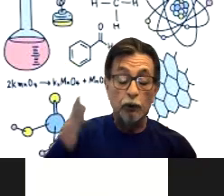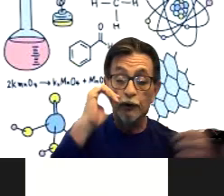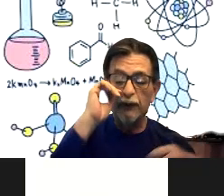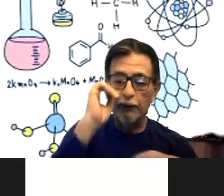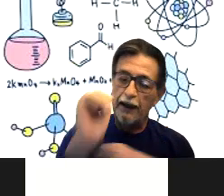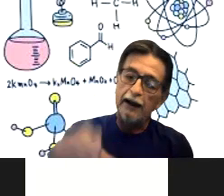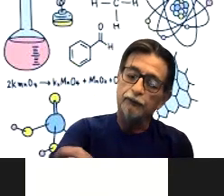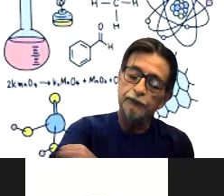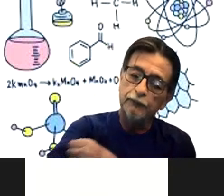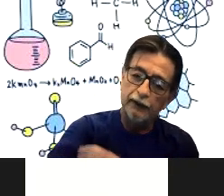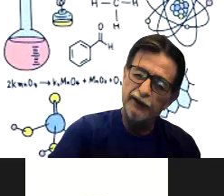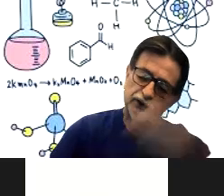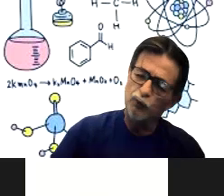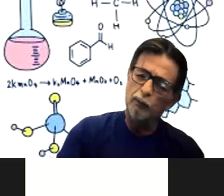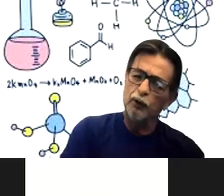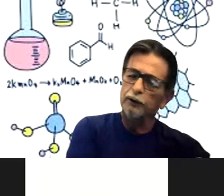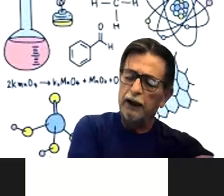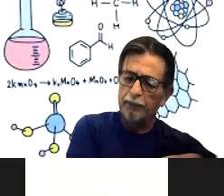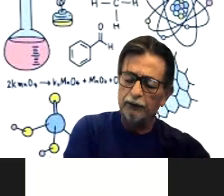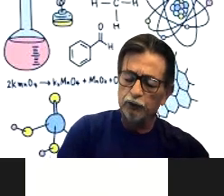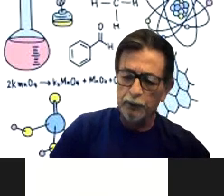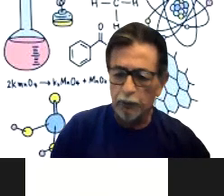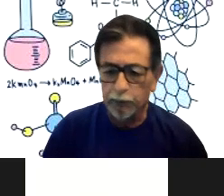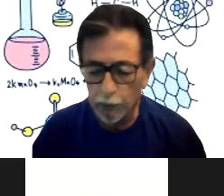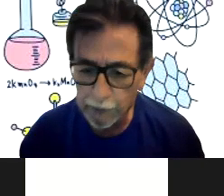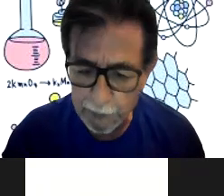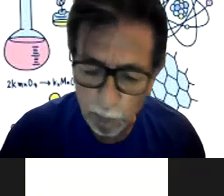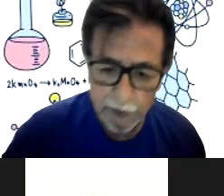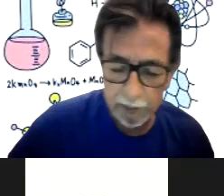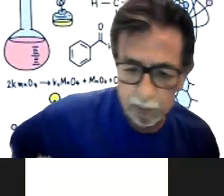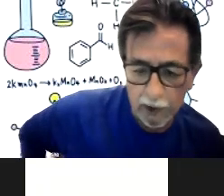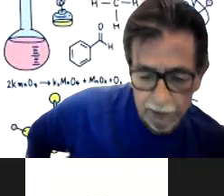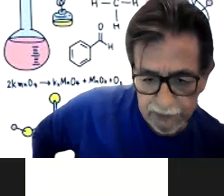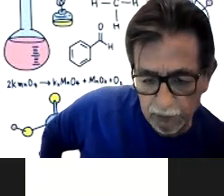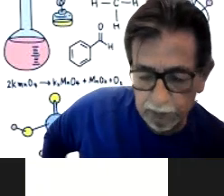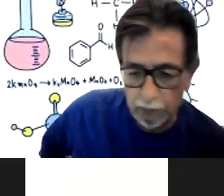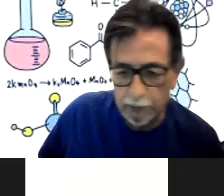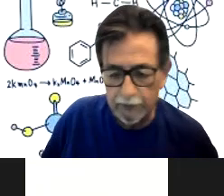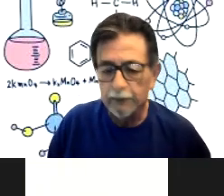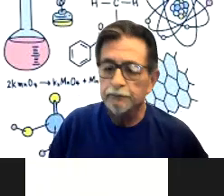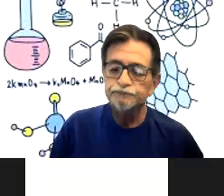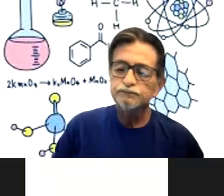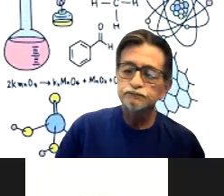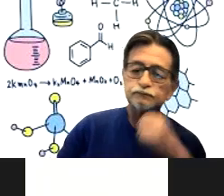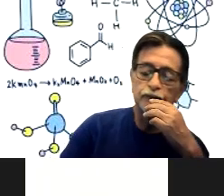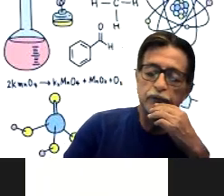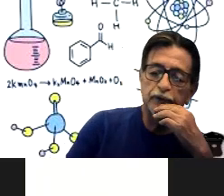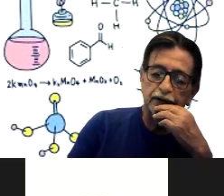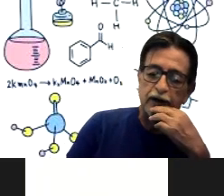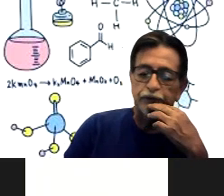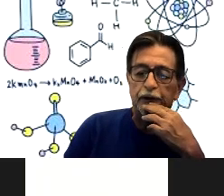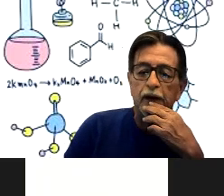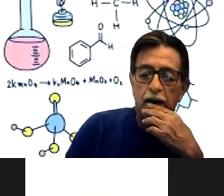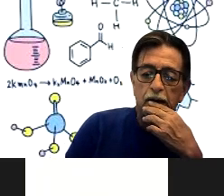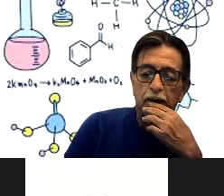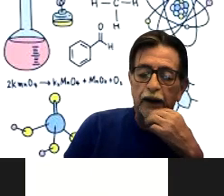The most polar thing we have. I think there's one more compound a little bit more polar than water, but water is the most polar thing